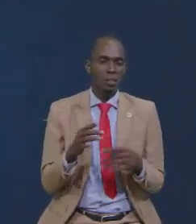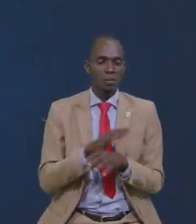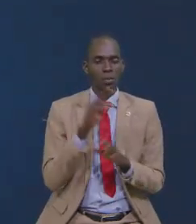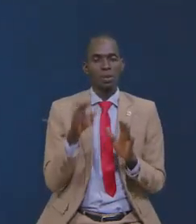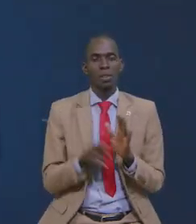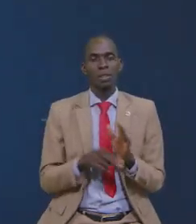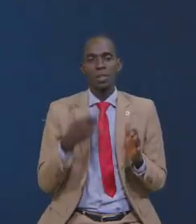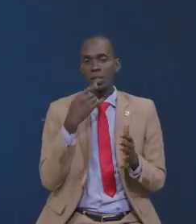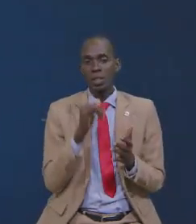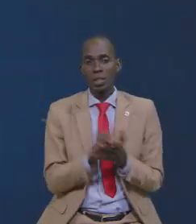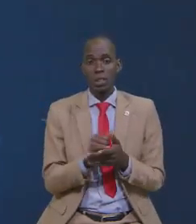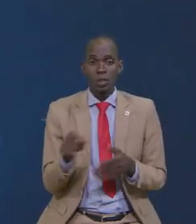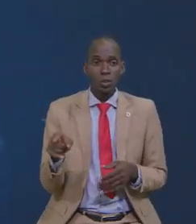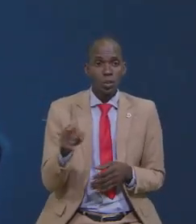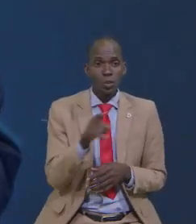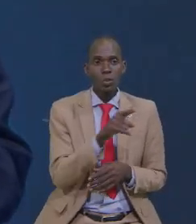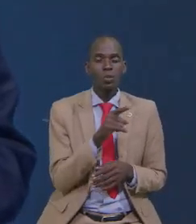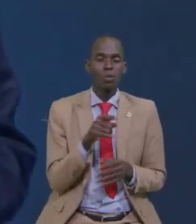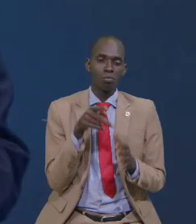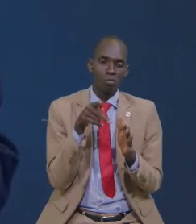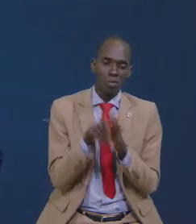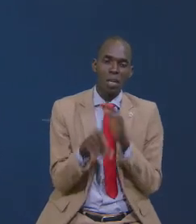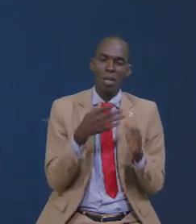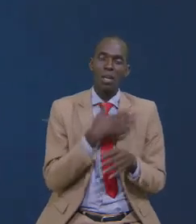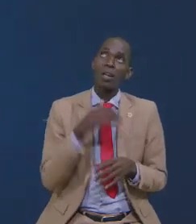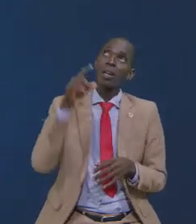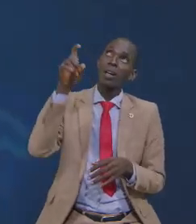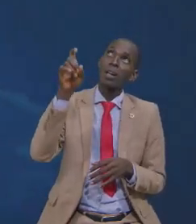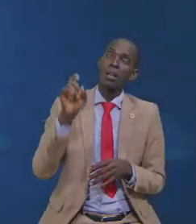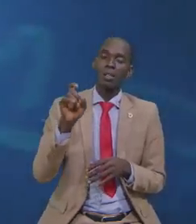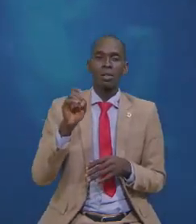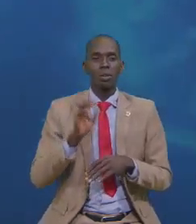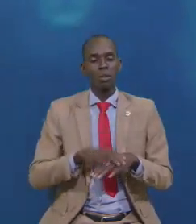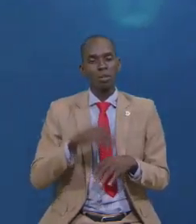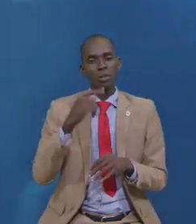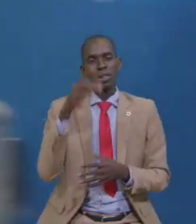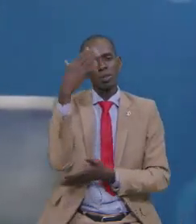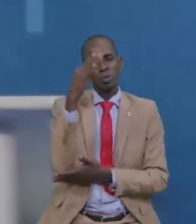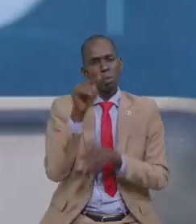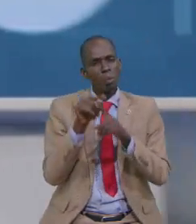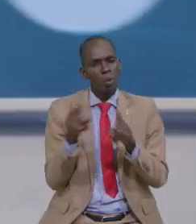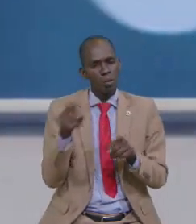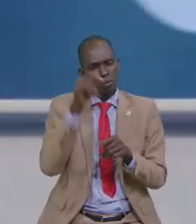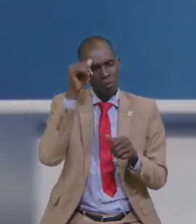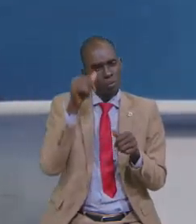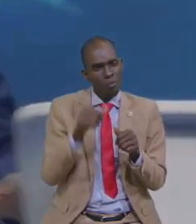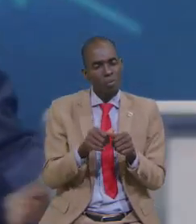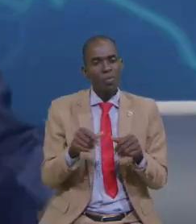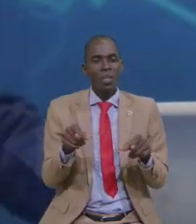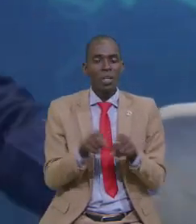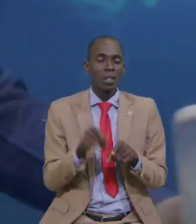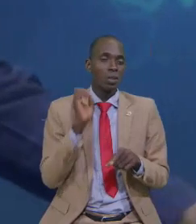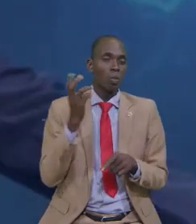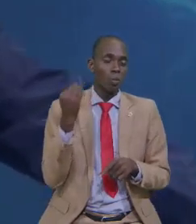ye slew and hanged him on the tree. But you remember, while he was there, he said,